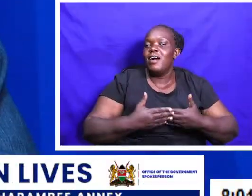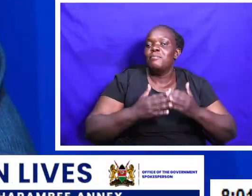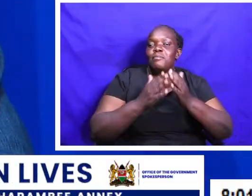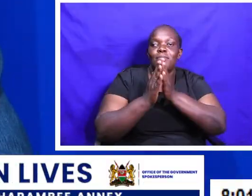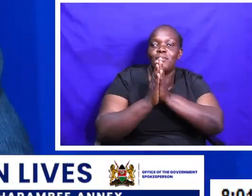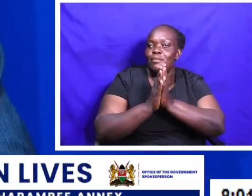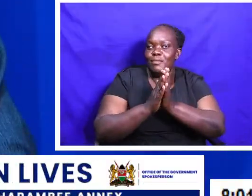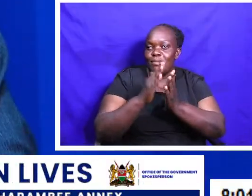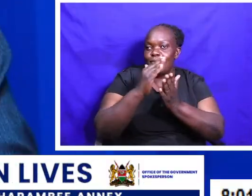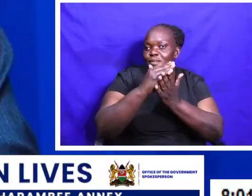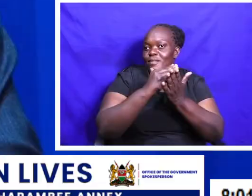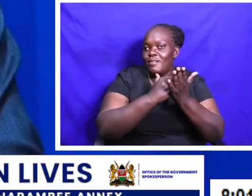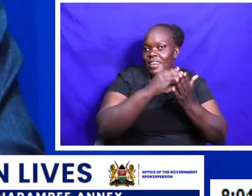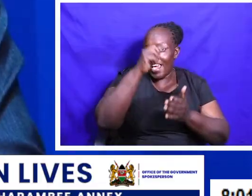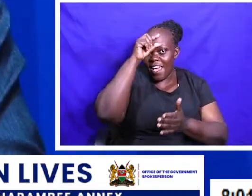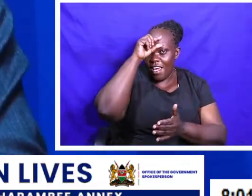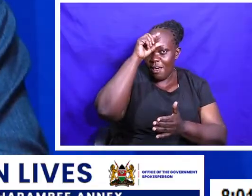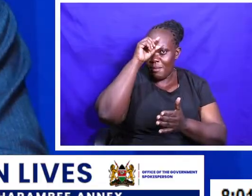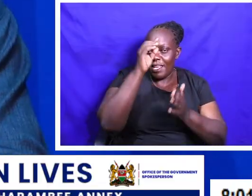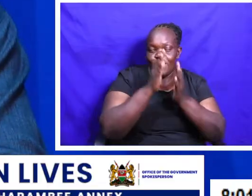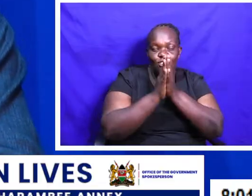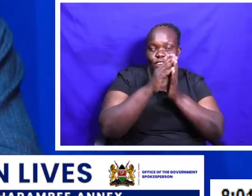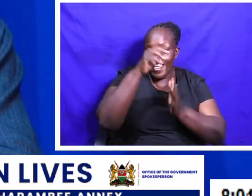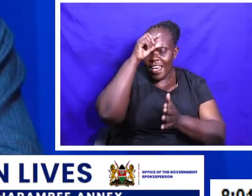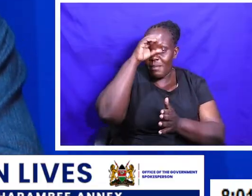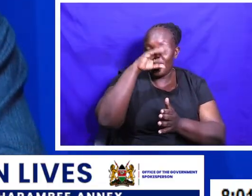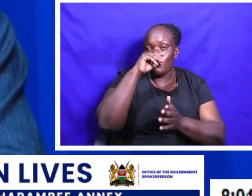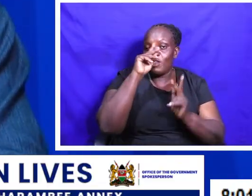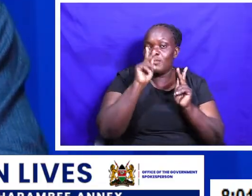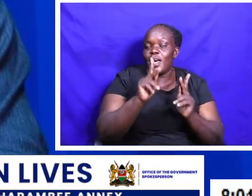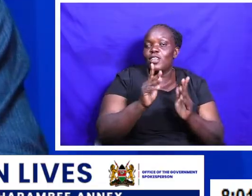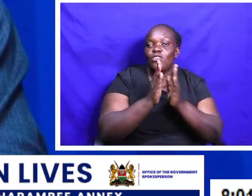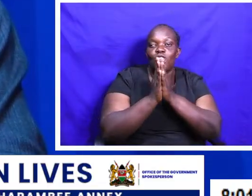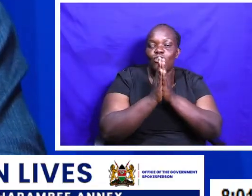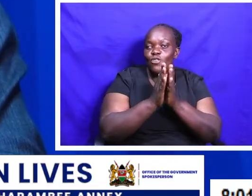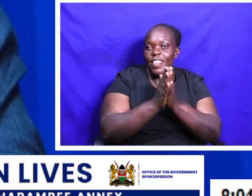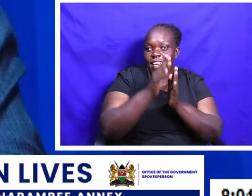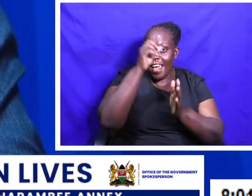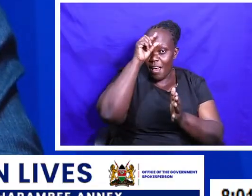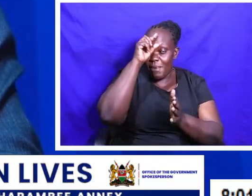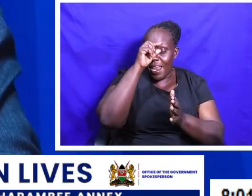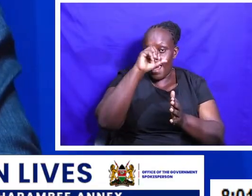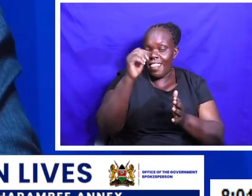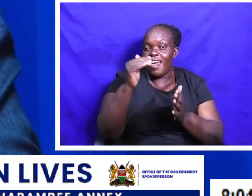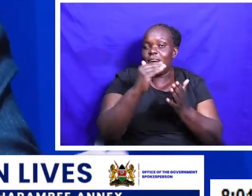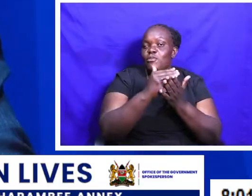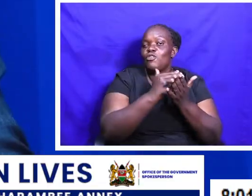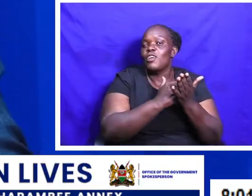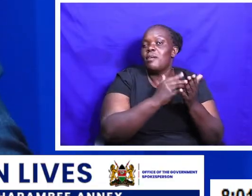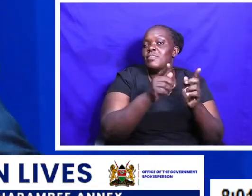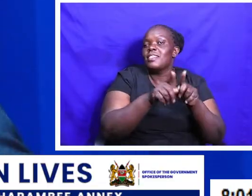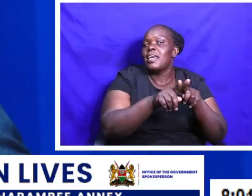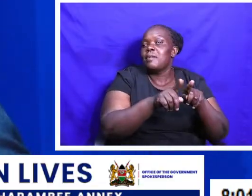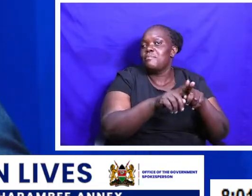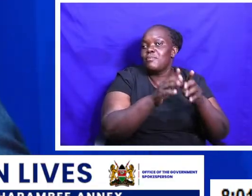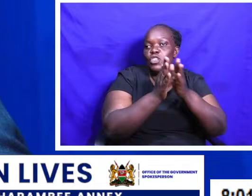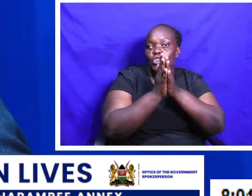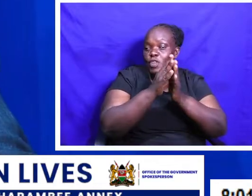Welcome to Sema Spox. Bonga. Sema Spox. This is another edition of Sema